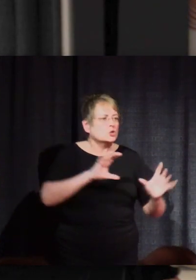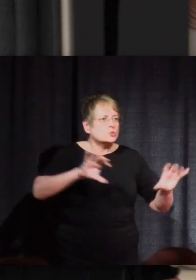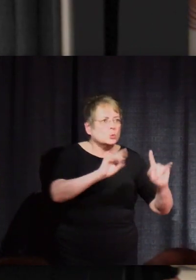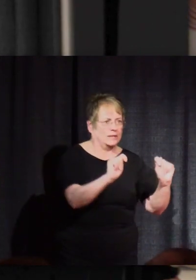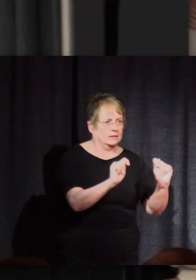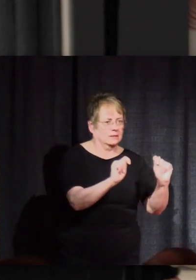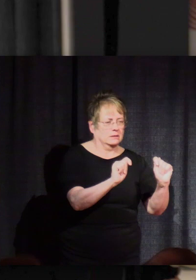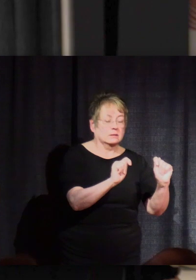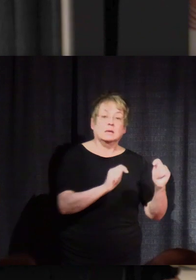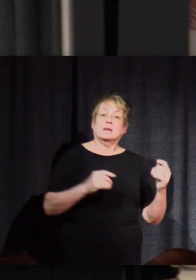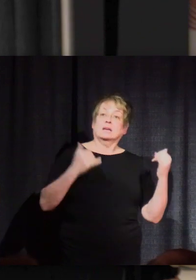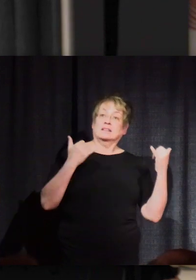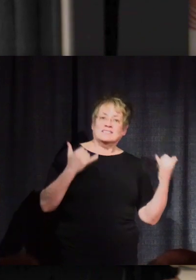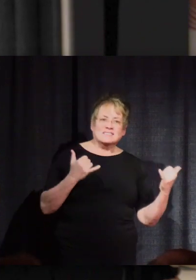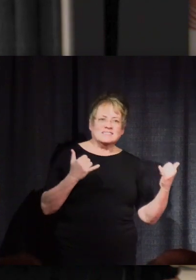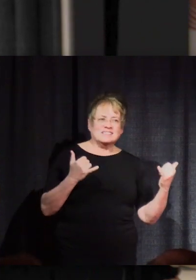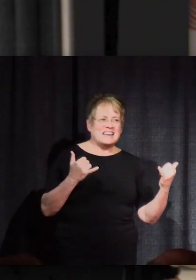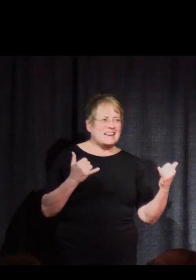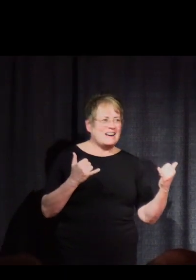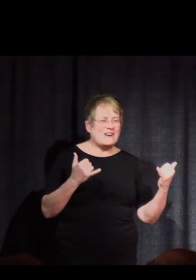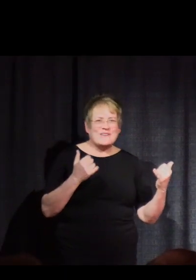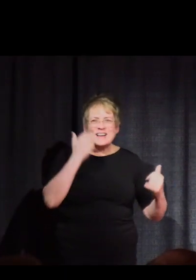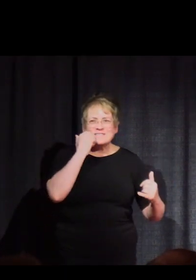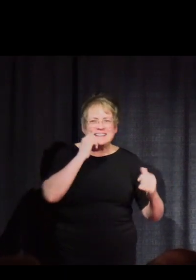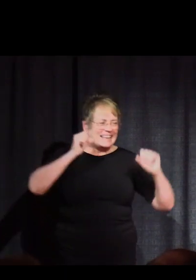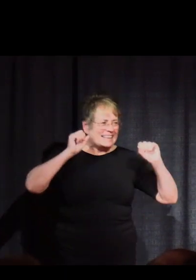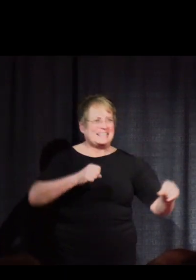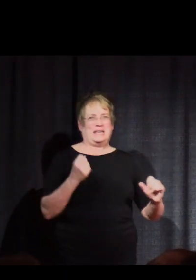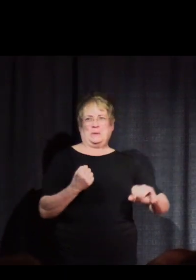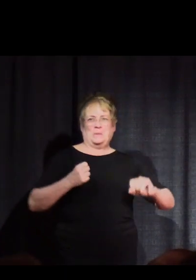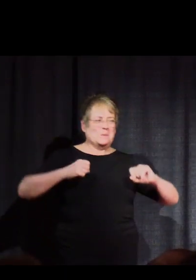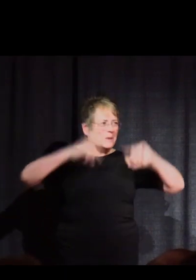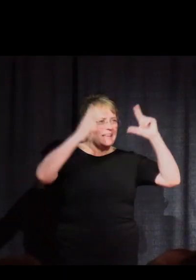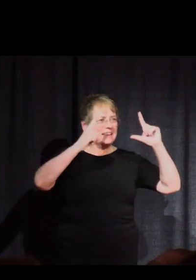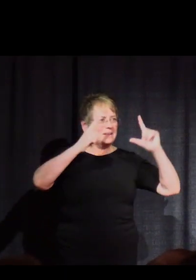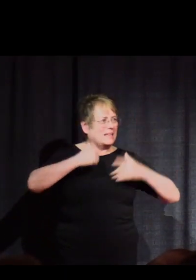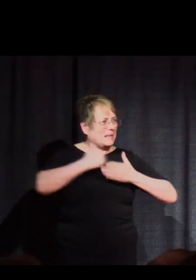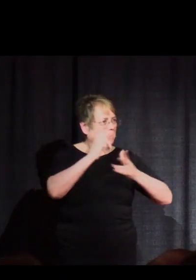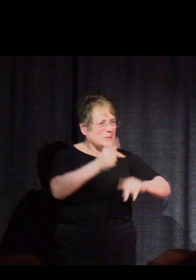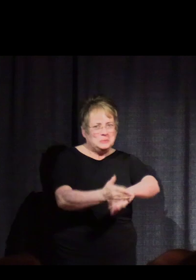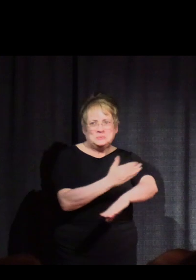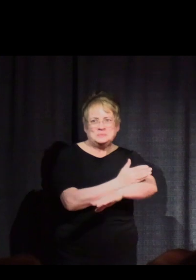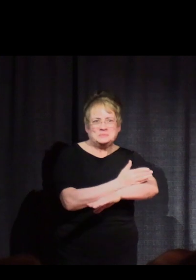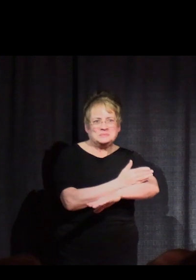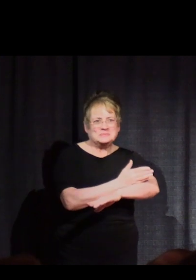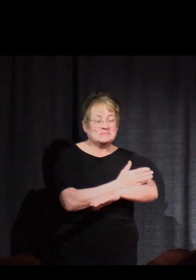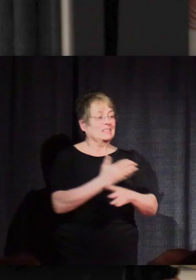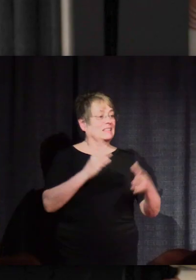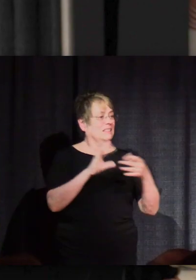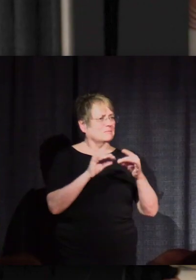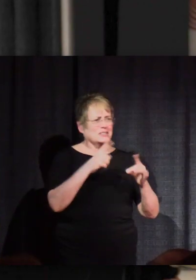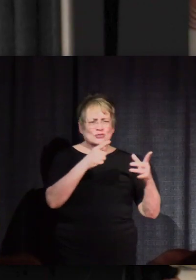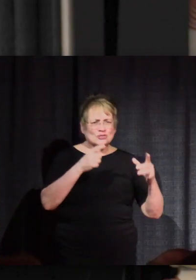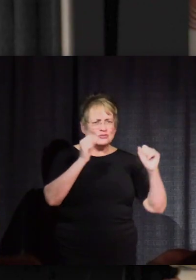And now, I get to wake up every day and help people become better people, sharing the message that you